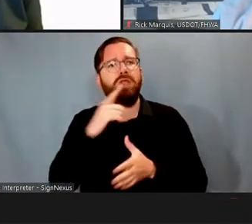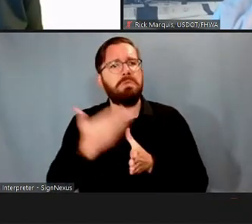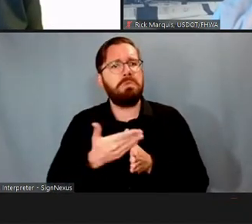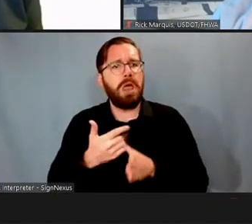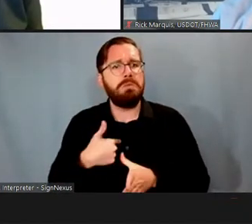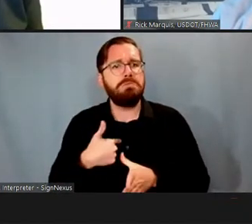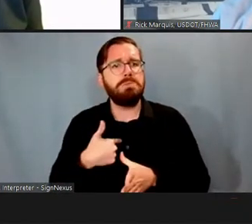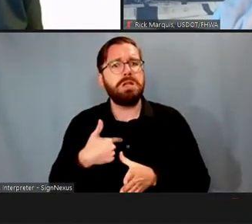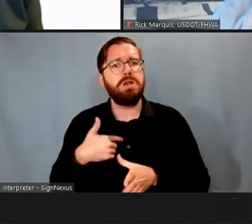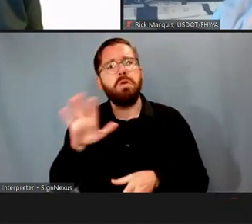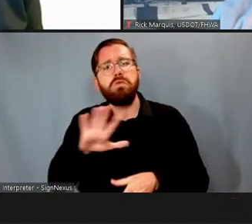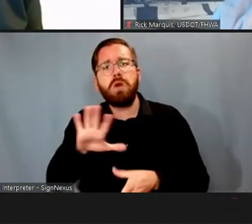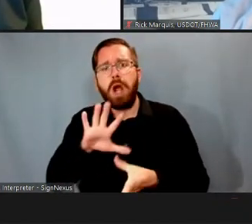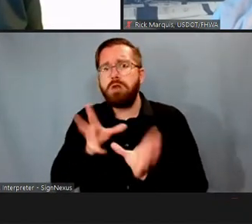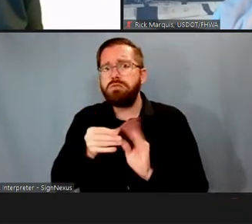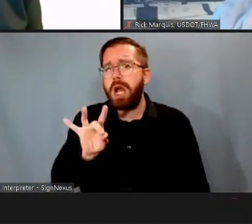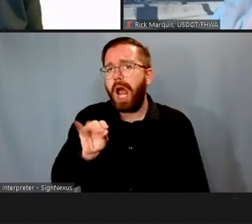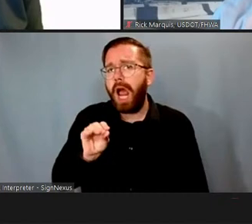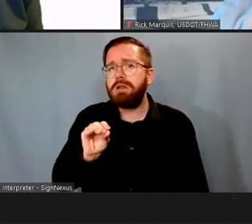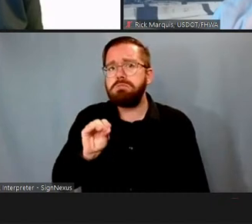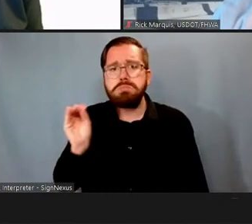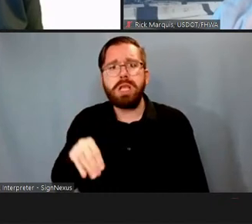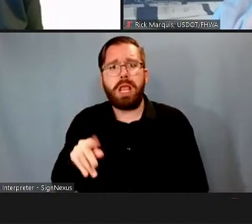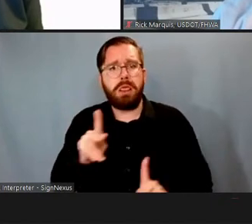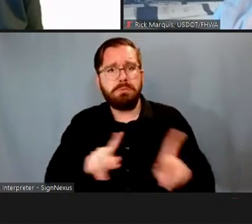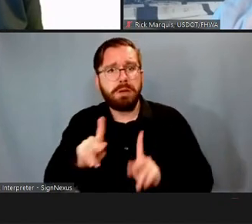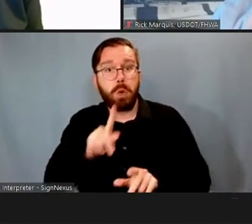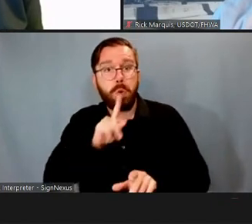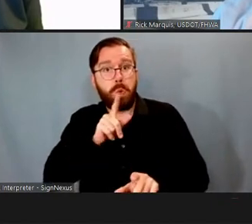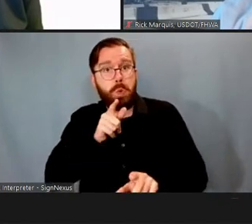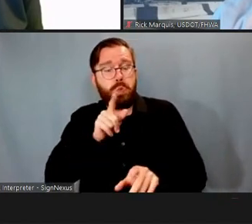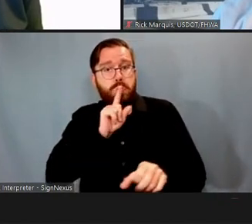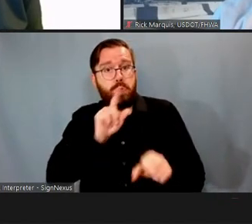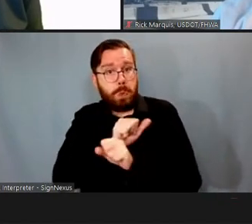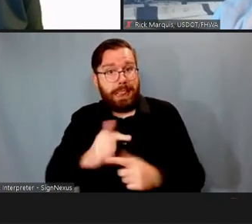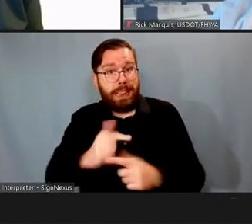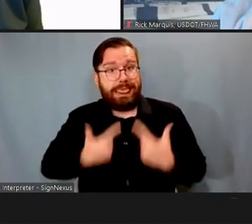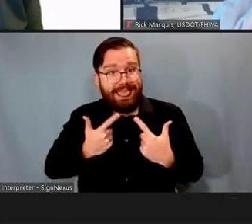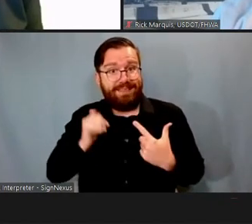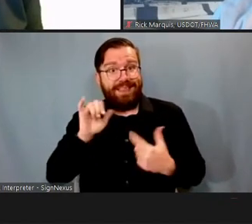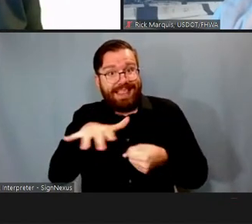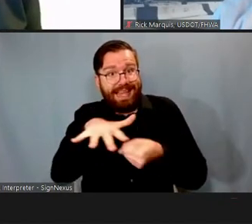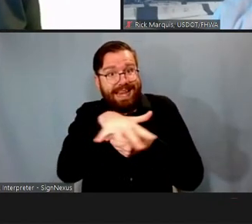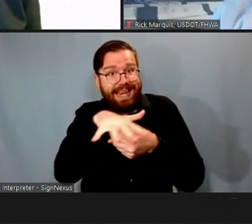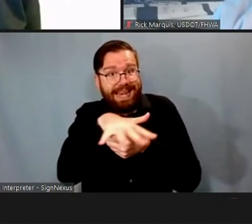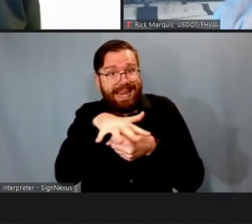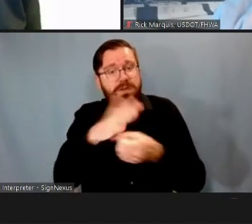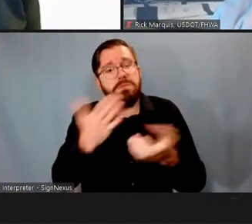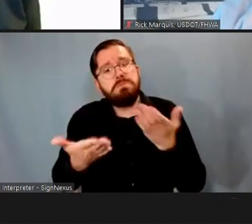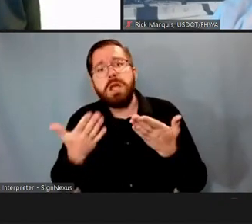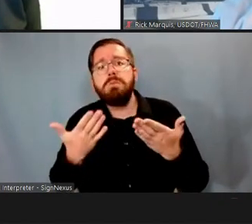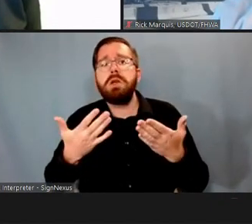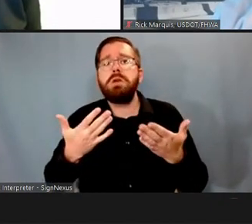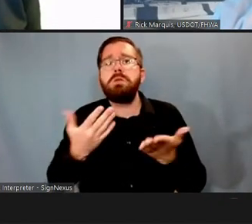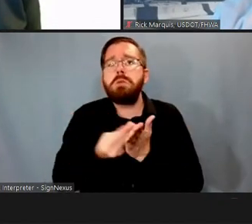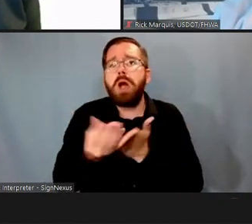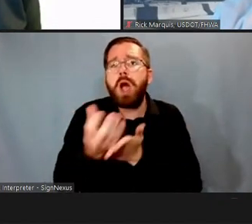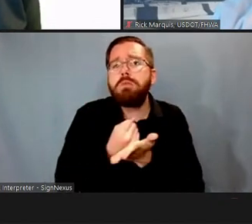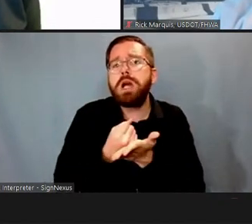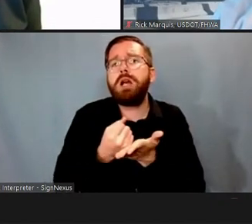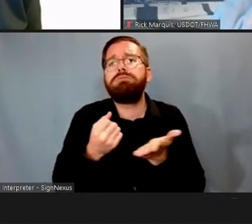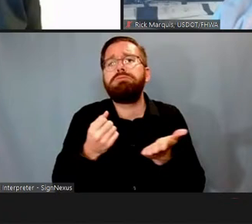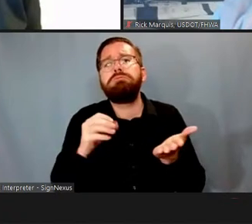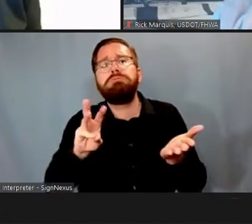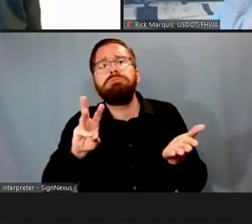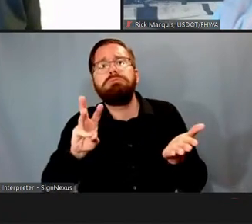targeting those of us who live in the zone who do make maybe sixty one thousand dollars um will